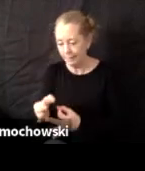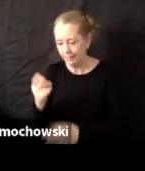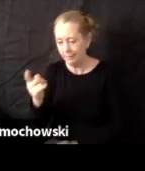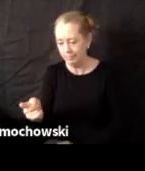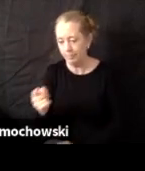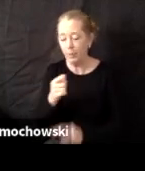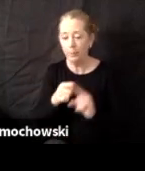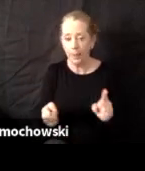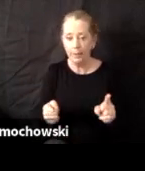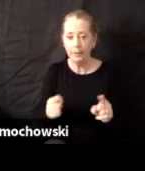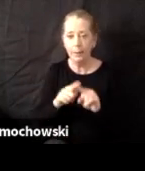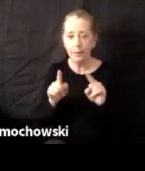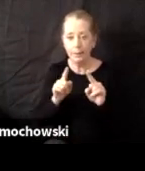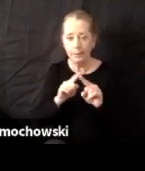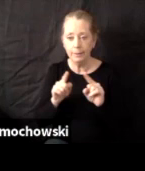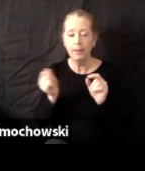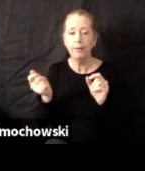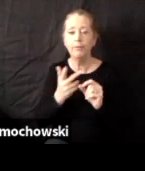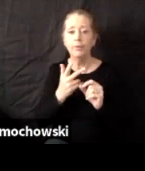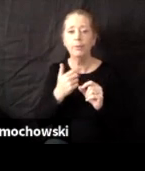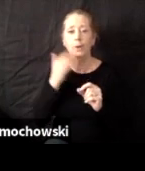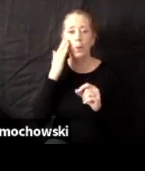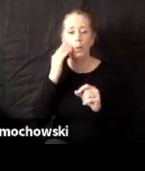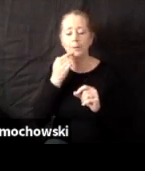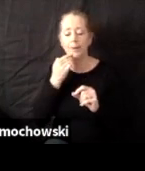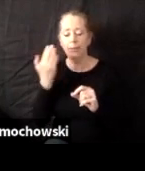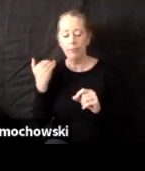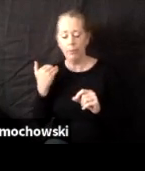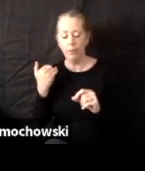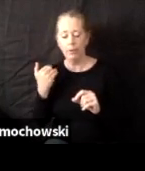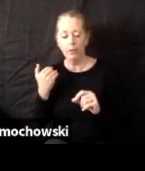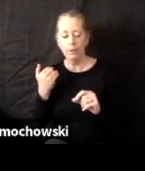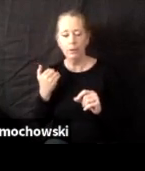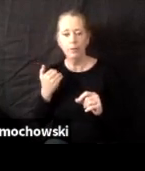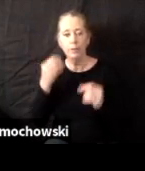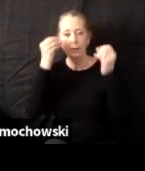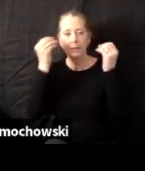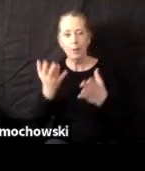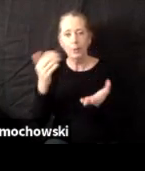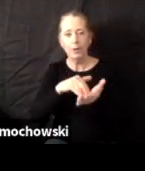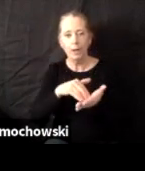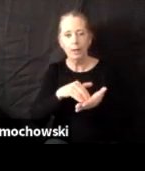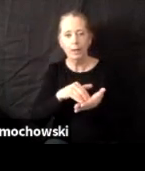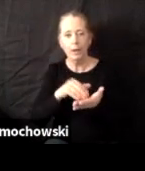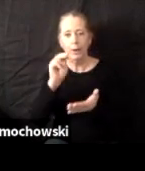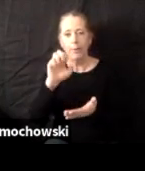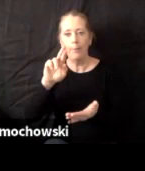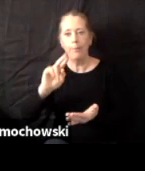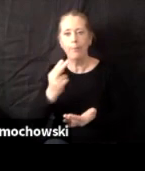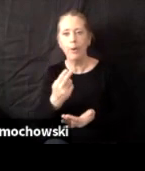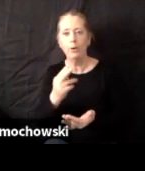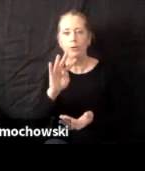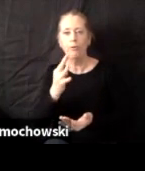know that, so just a couple, and I know I've said them already, but just reiterating on the points that the March 4th is really